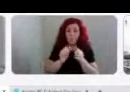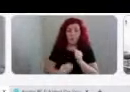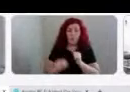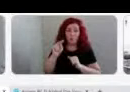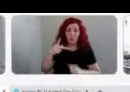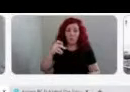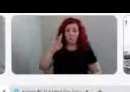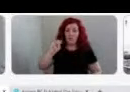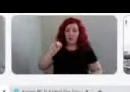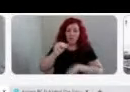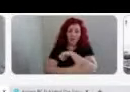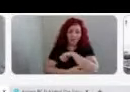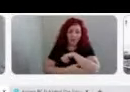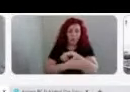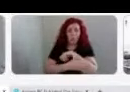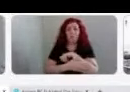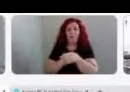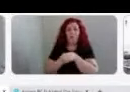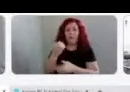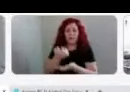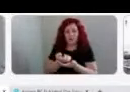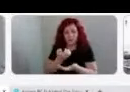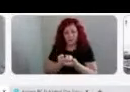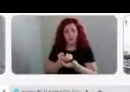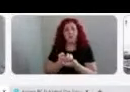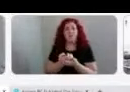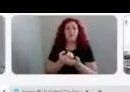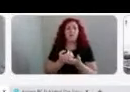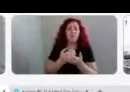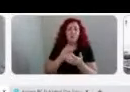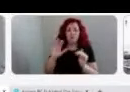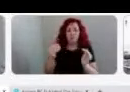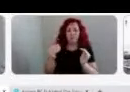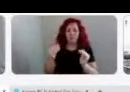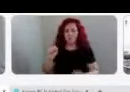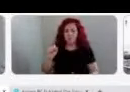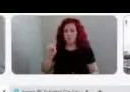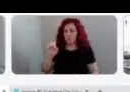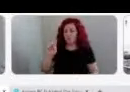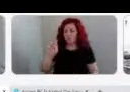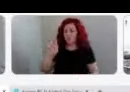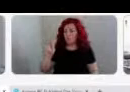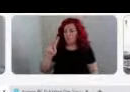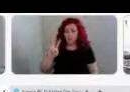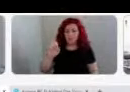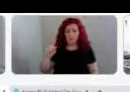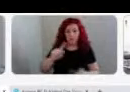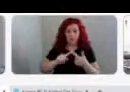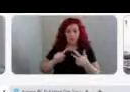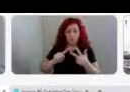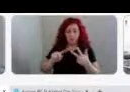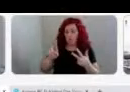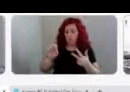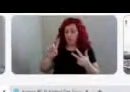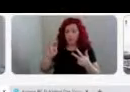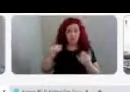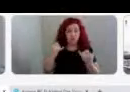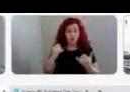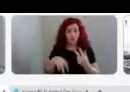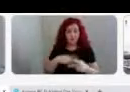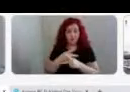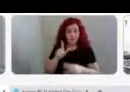demographically and economically than it does with saddlebrook vale or reddington also the current version of